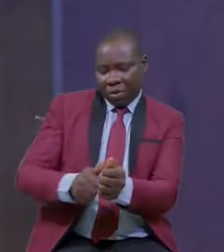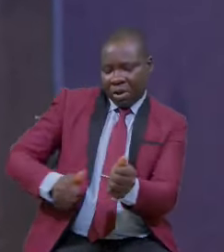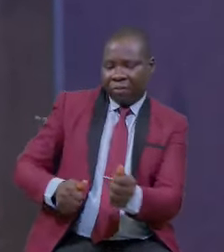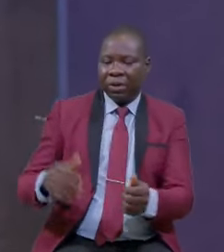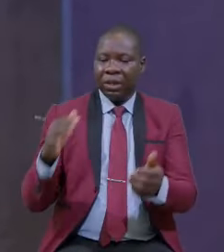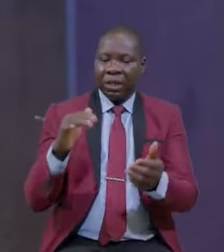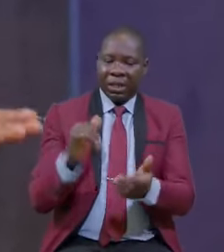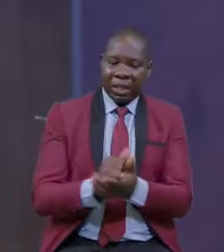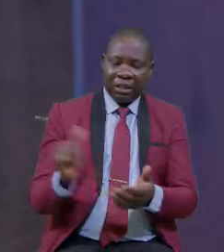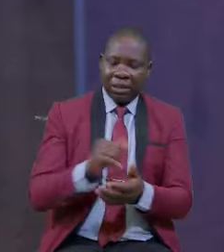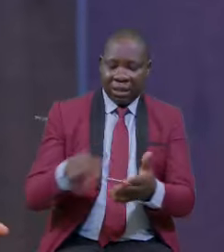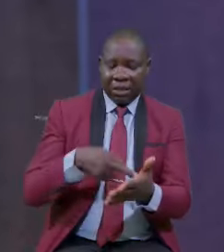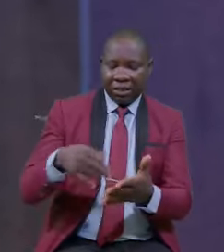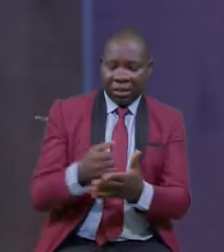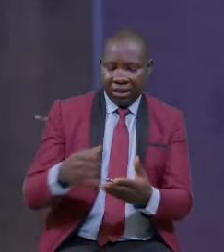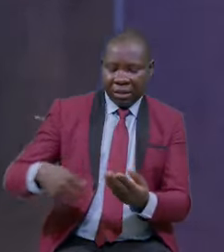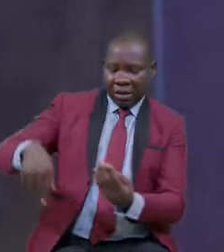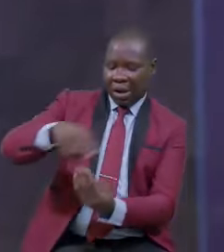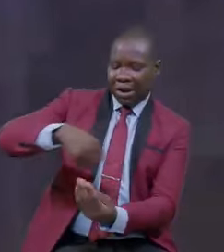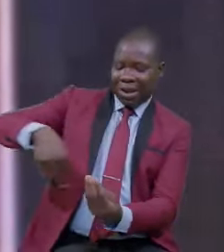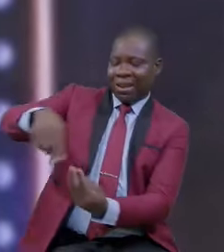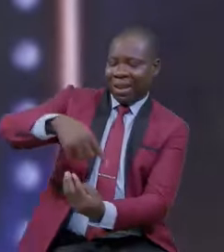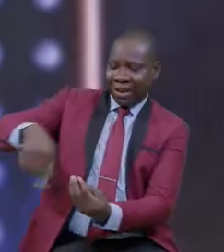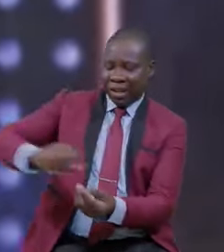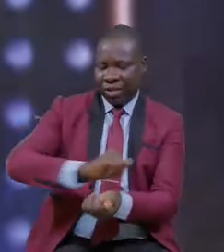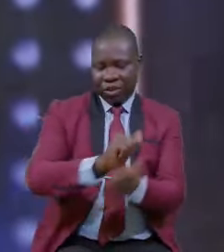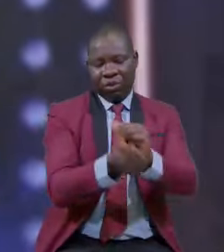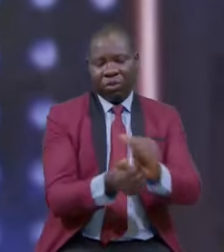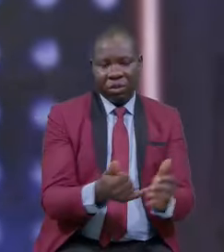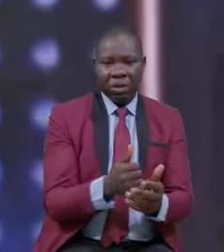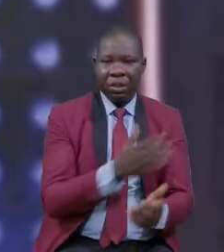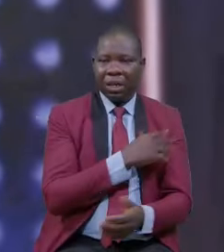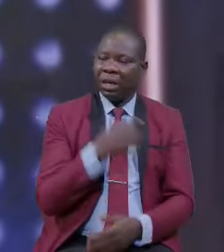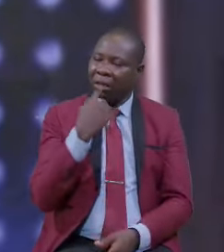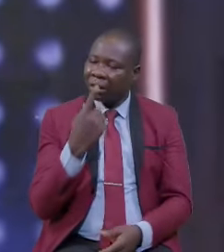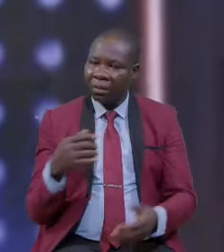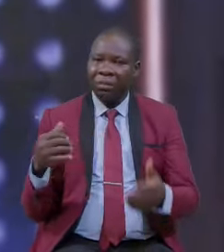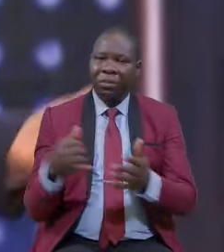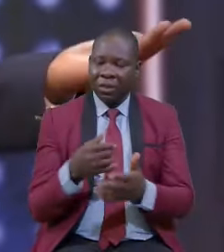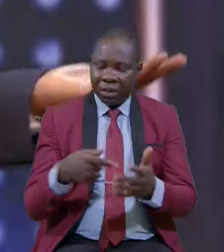around, circumlocution and they say, this is what it, by the time they